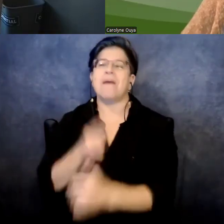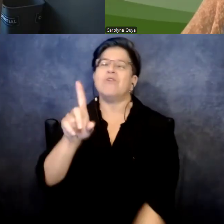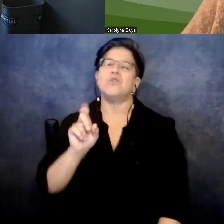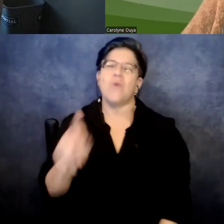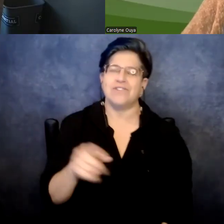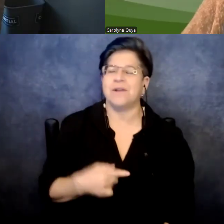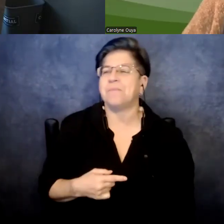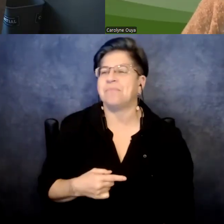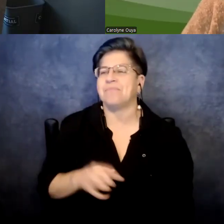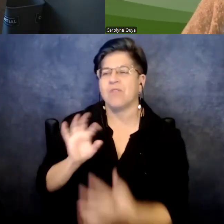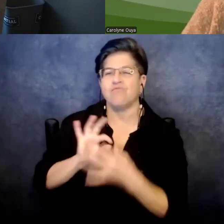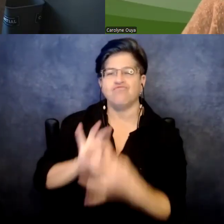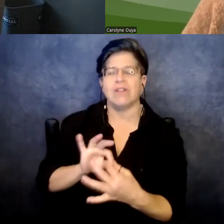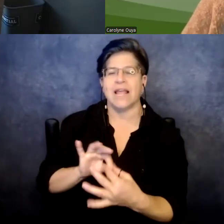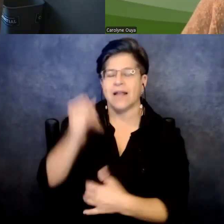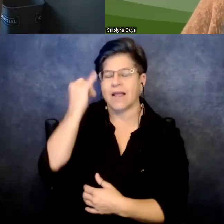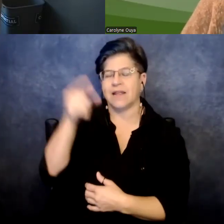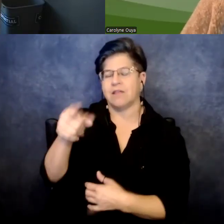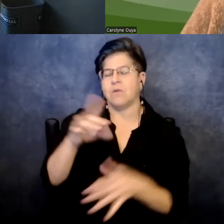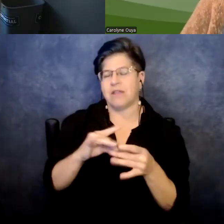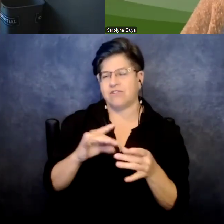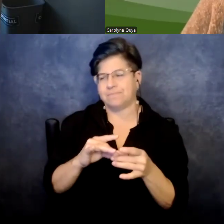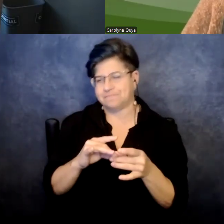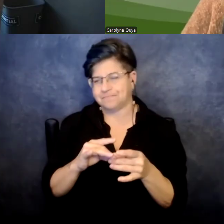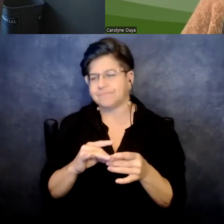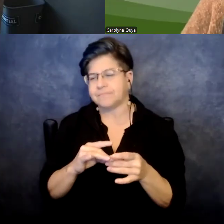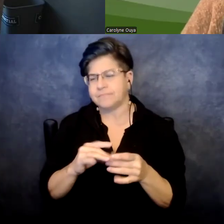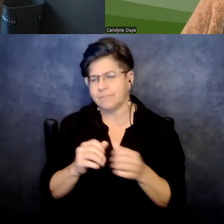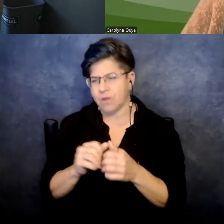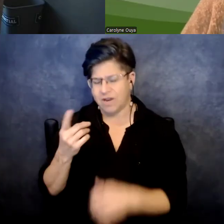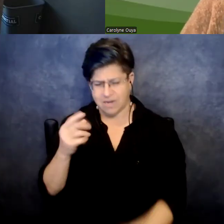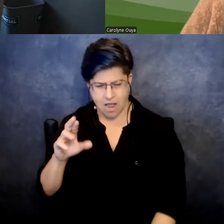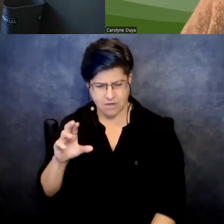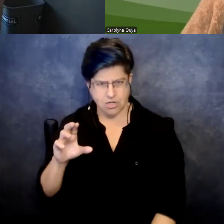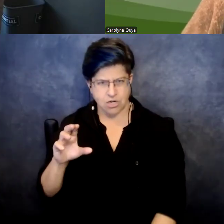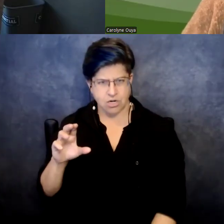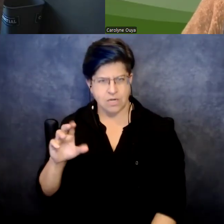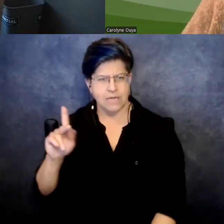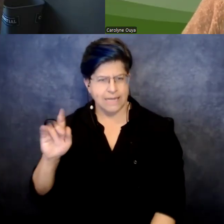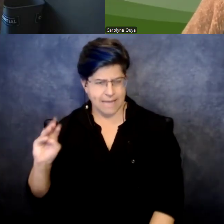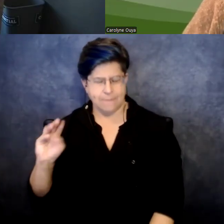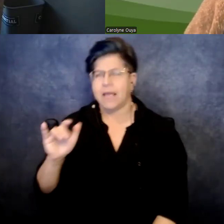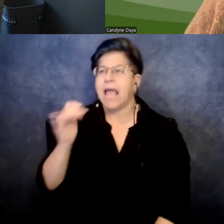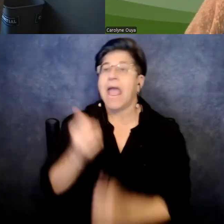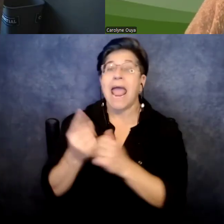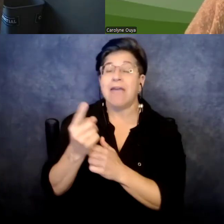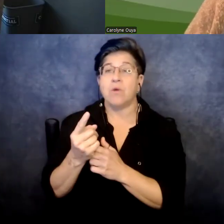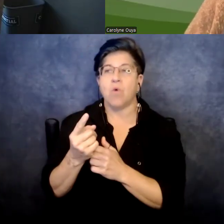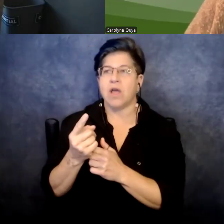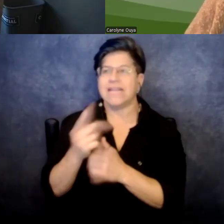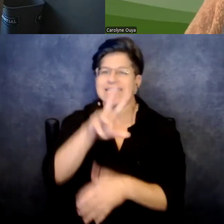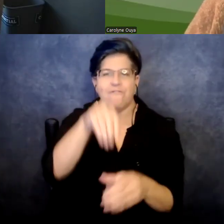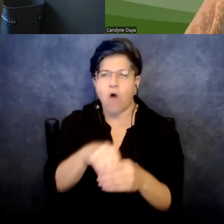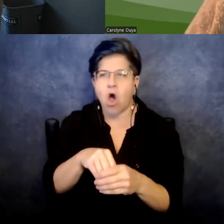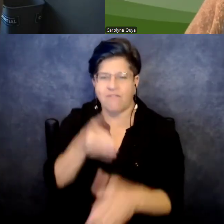is around this idea that you mentioned with Dr. Kim, that everyone is at the table for care.